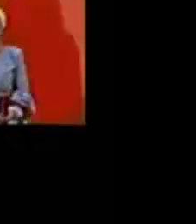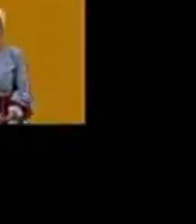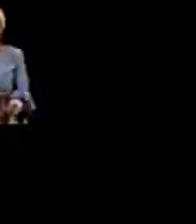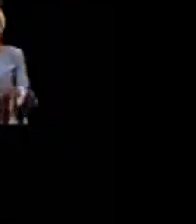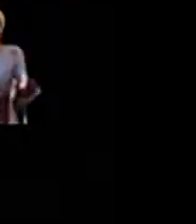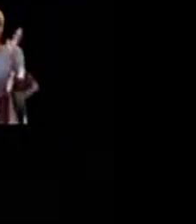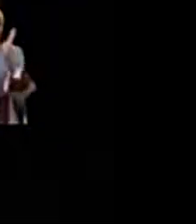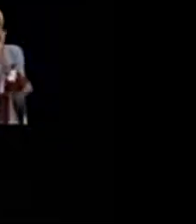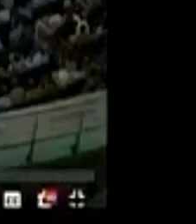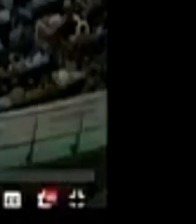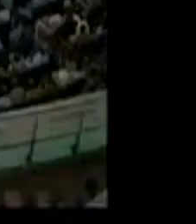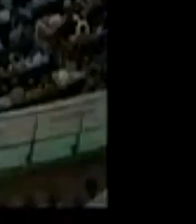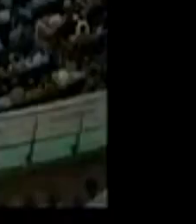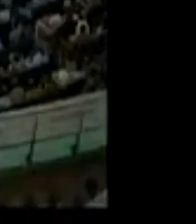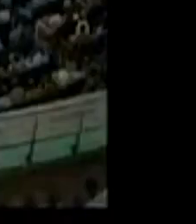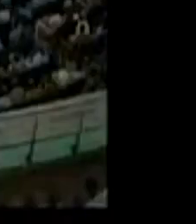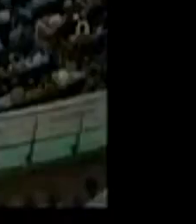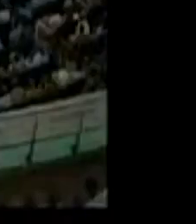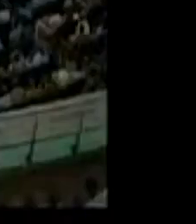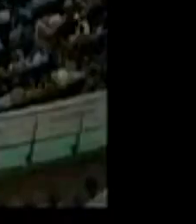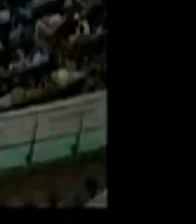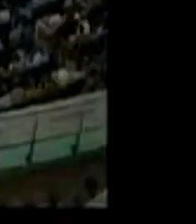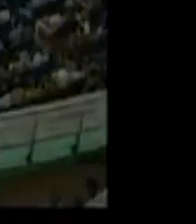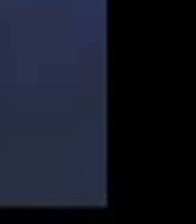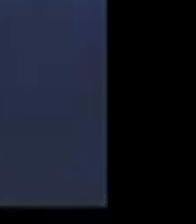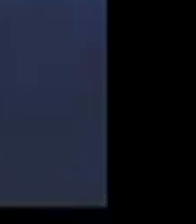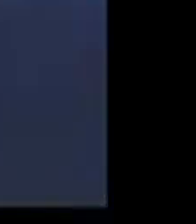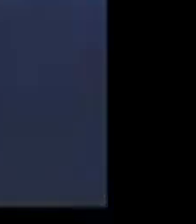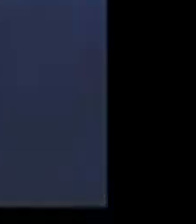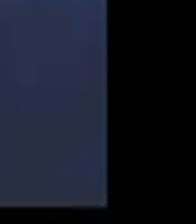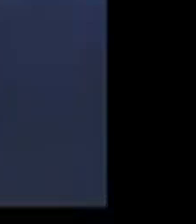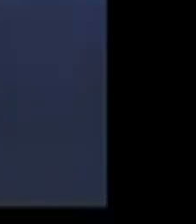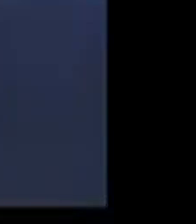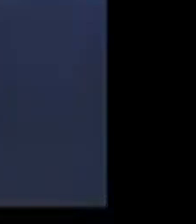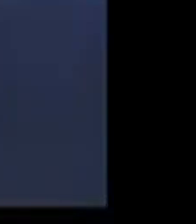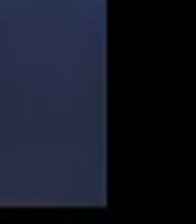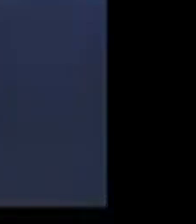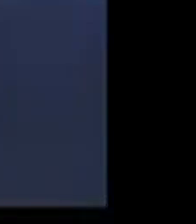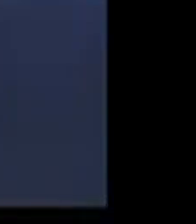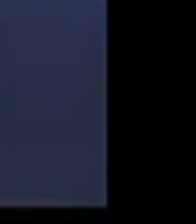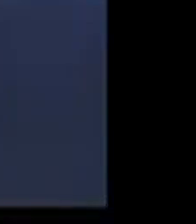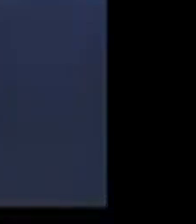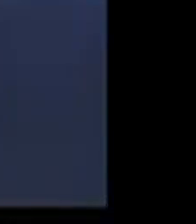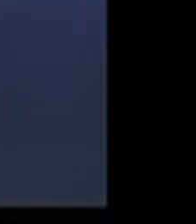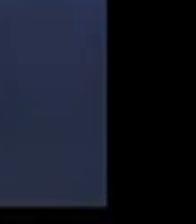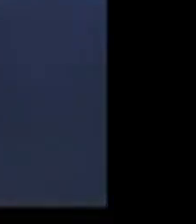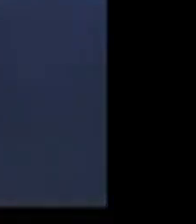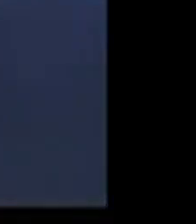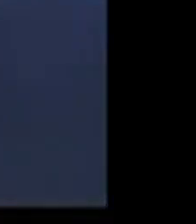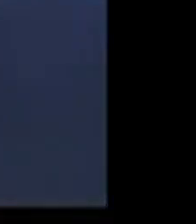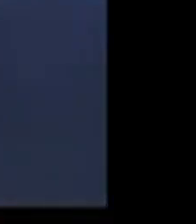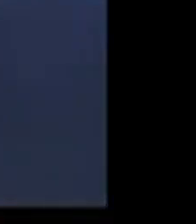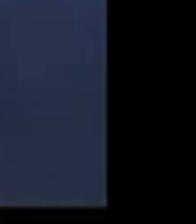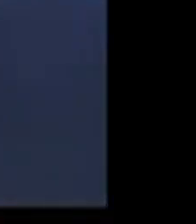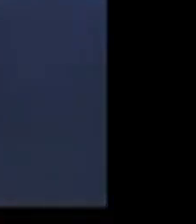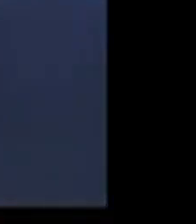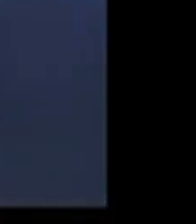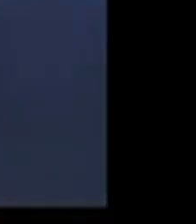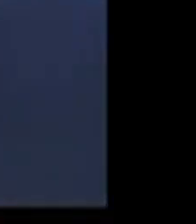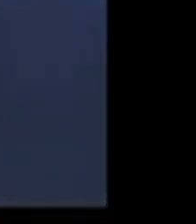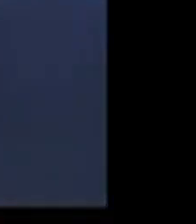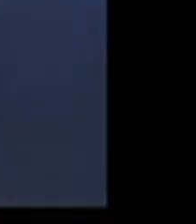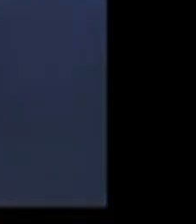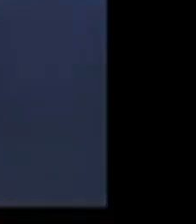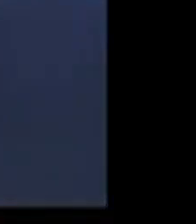praise the Lord fix the day we shall have a brief period of crypto